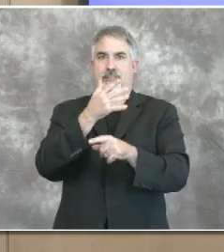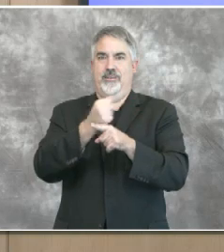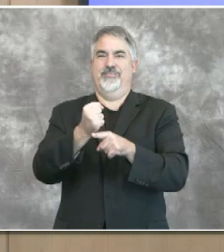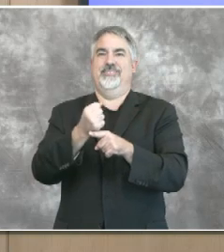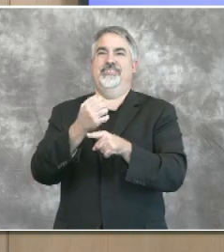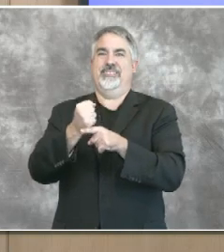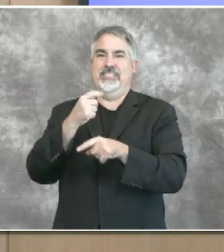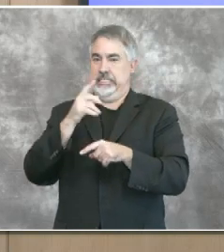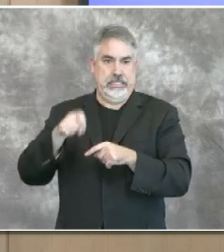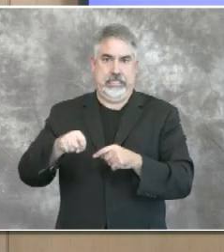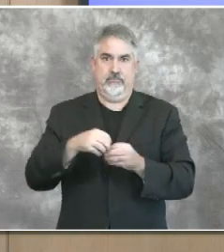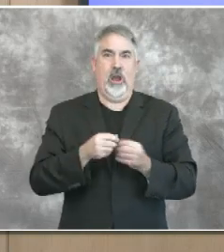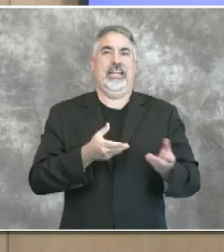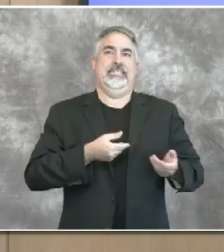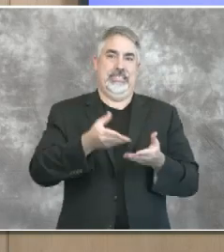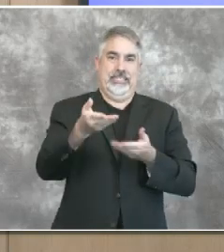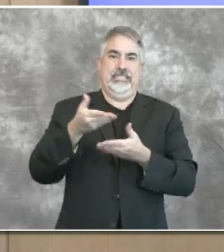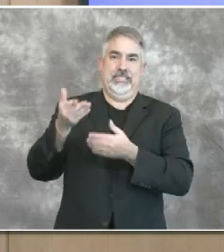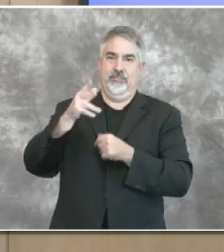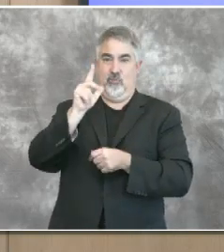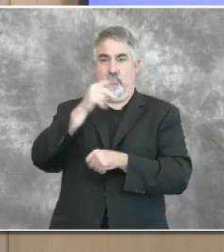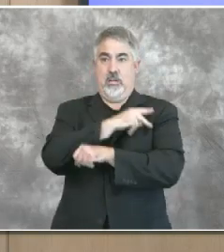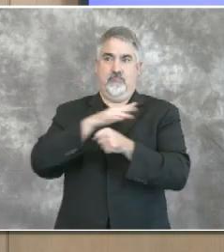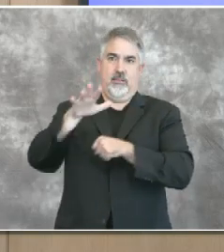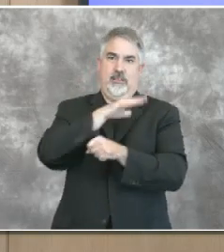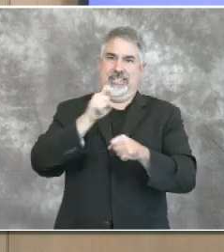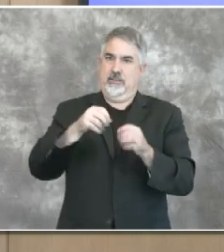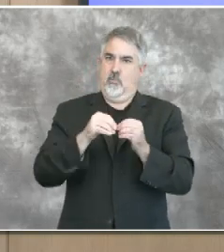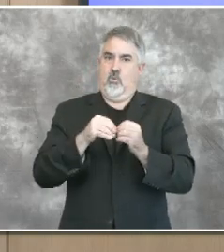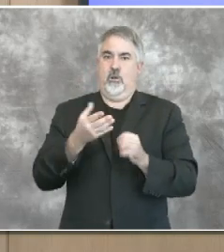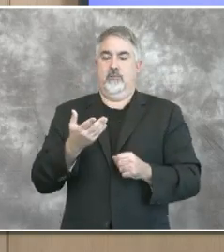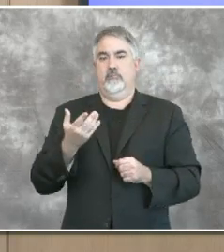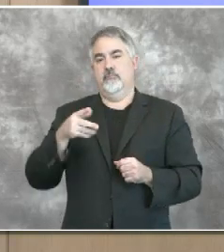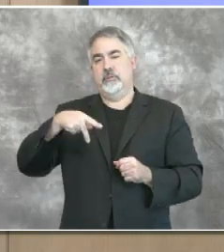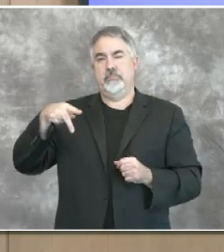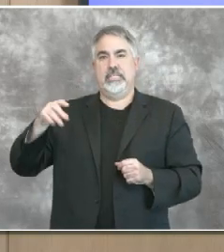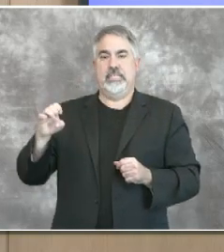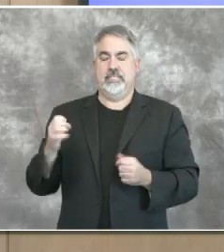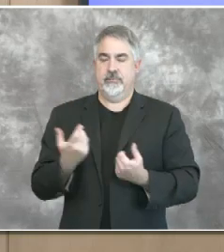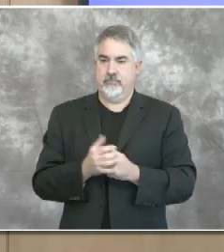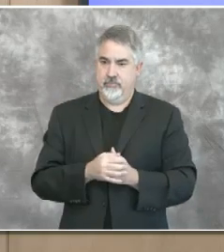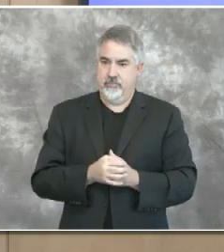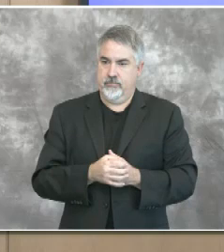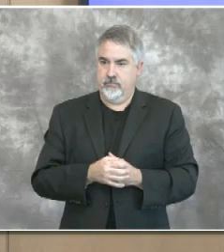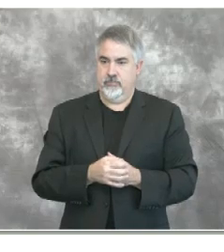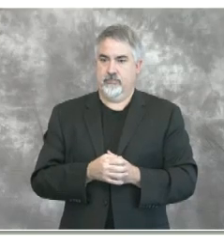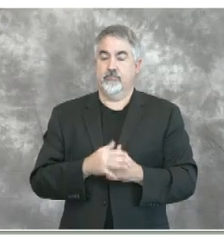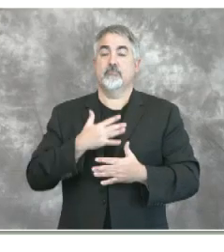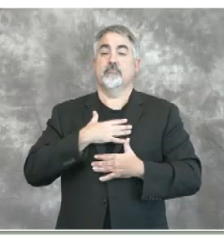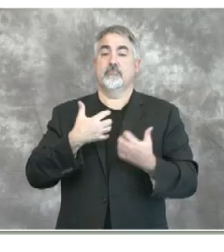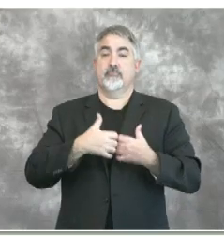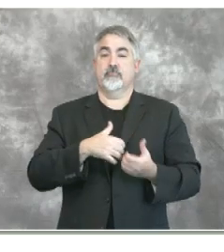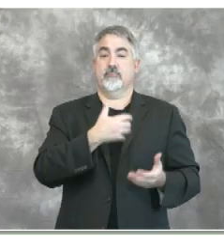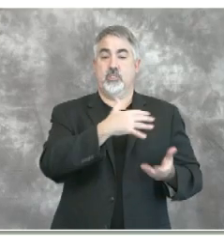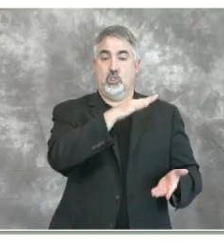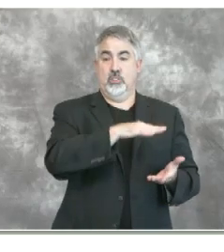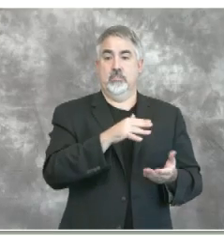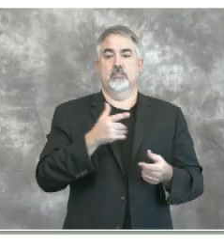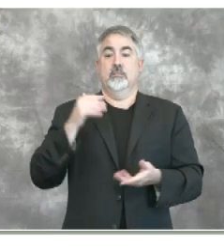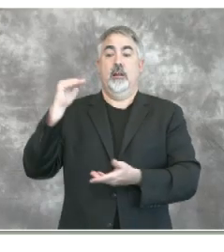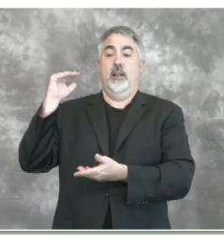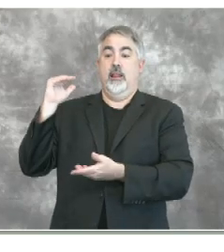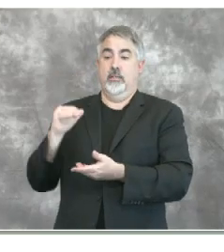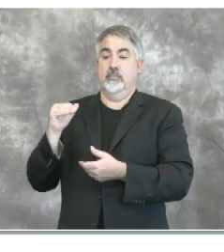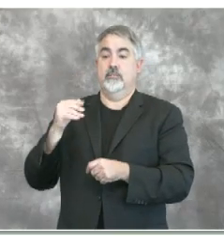much personal protective equipment as we can to fill the need for our region. Ventilators down a little bit today only because 2 of the hospitals did